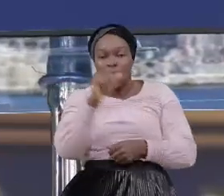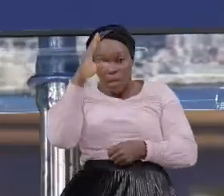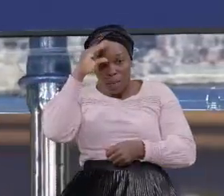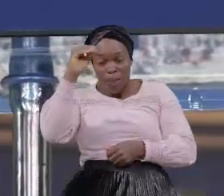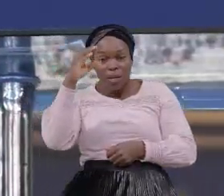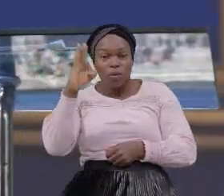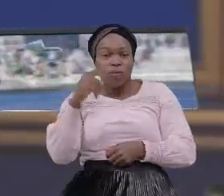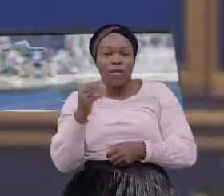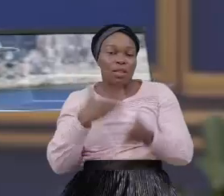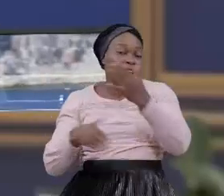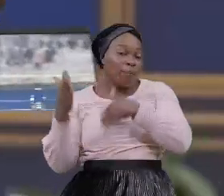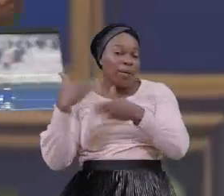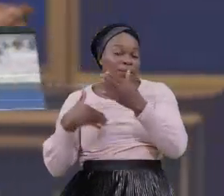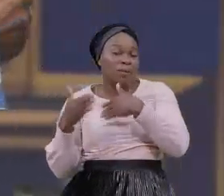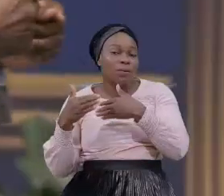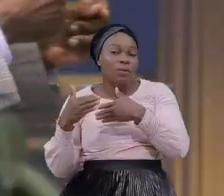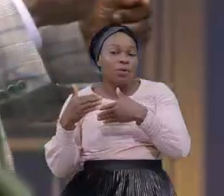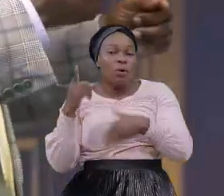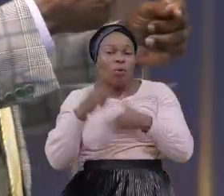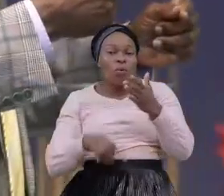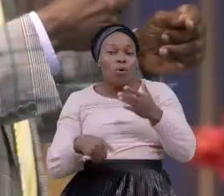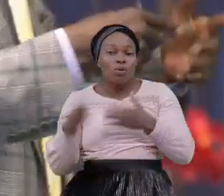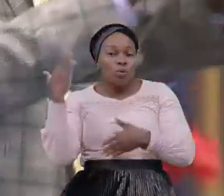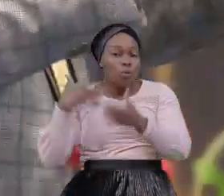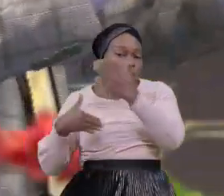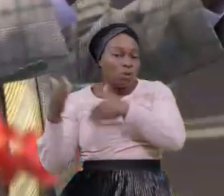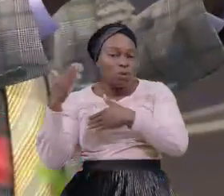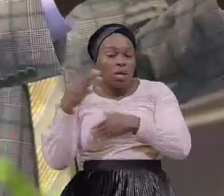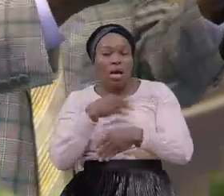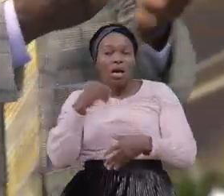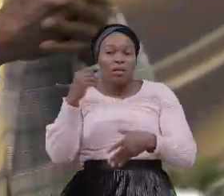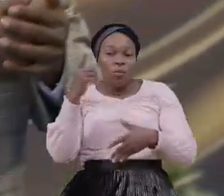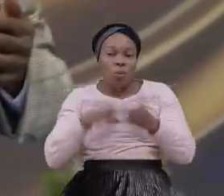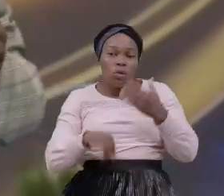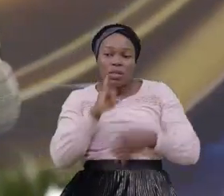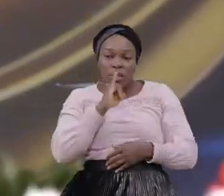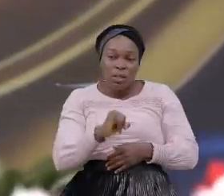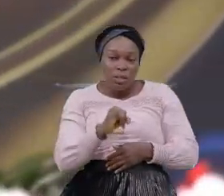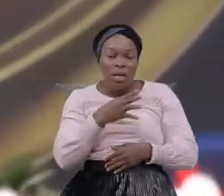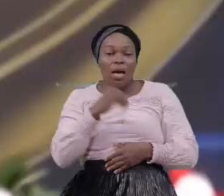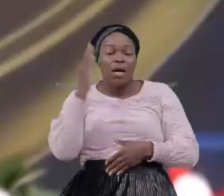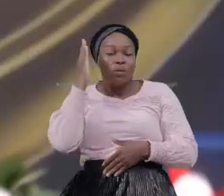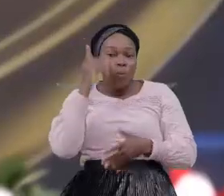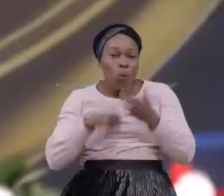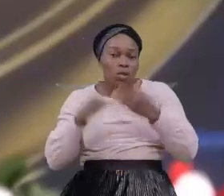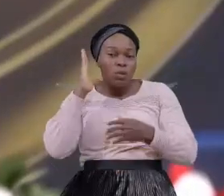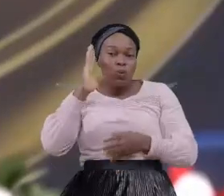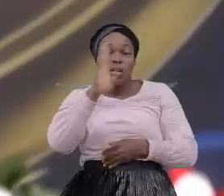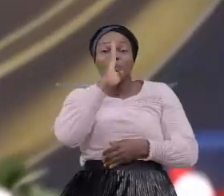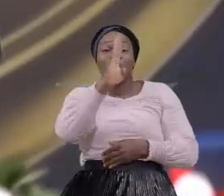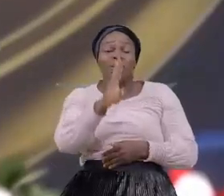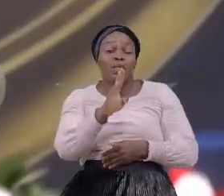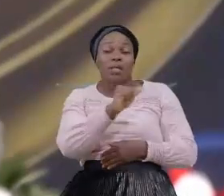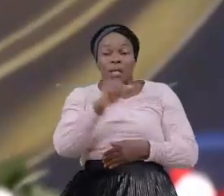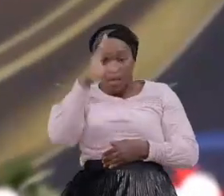What was is what is and is what will be. A man of history,